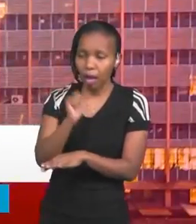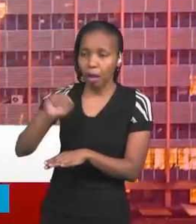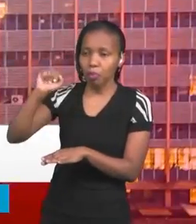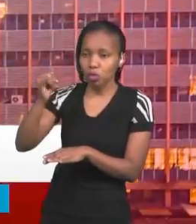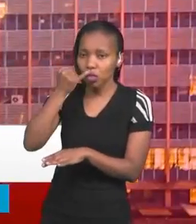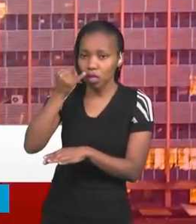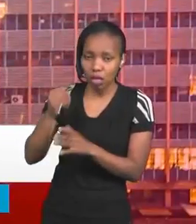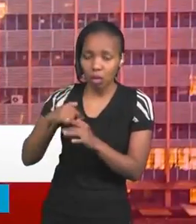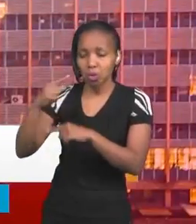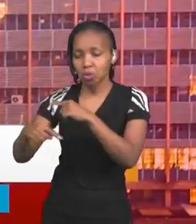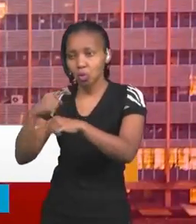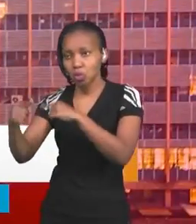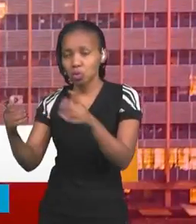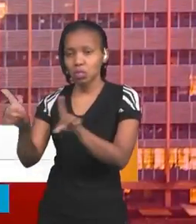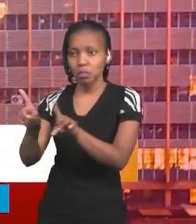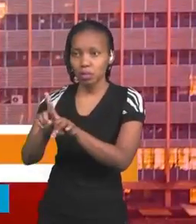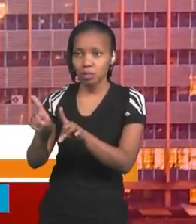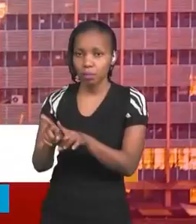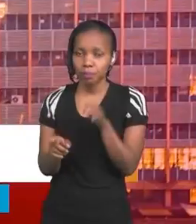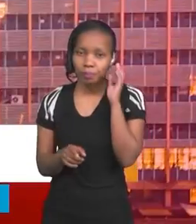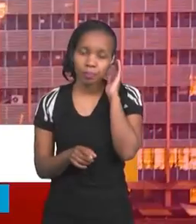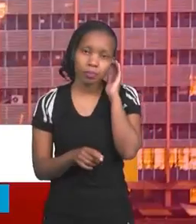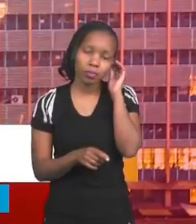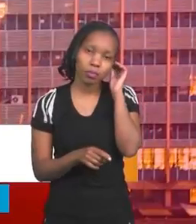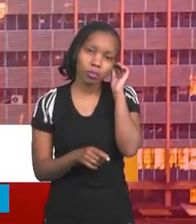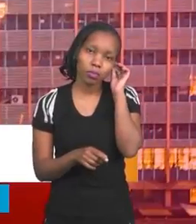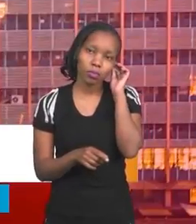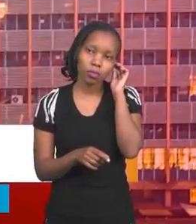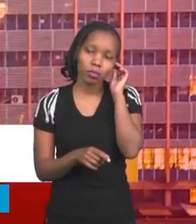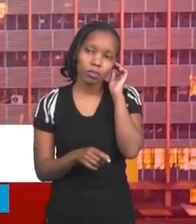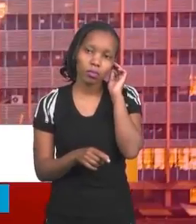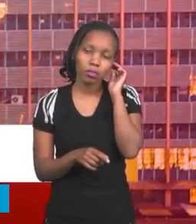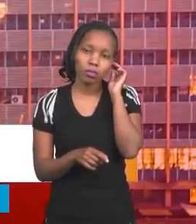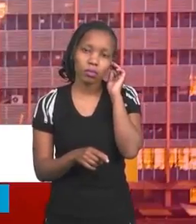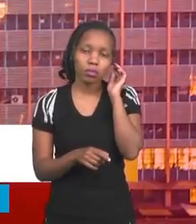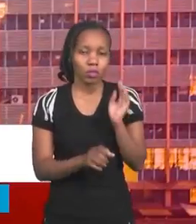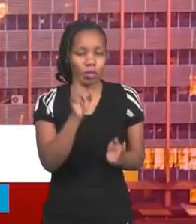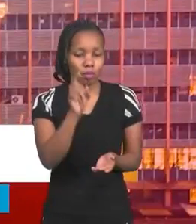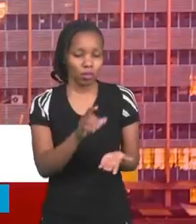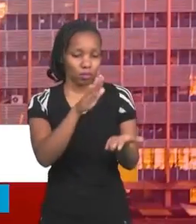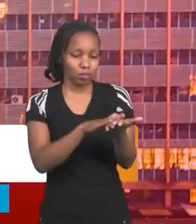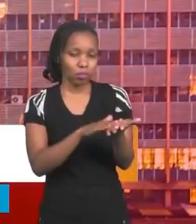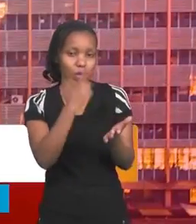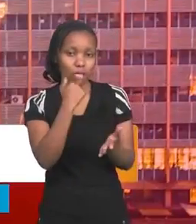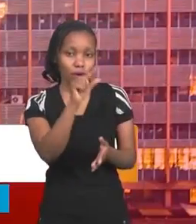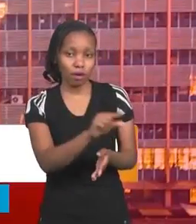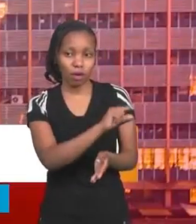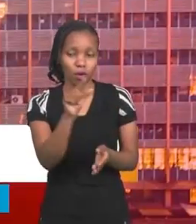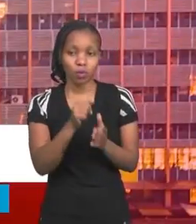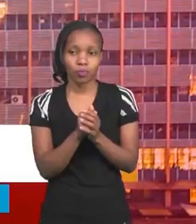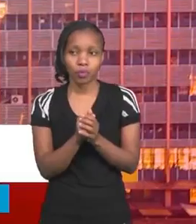Well, I'd say the rehabs are doing enough, and I must commend Red Cross. She's saying it's